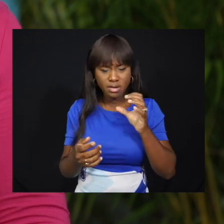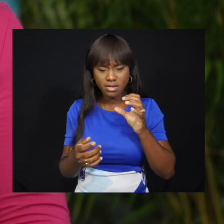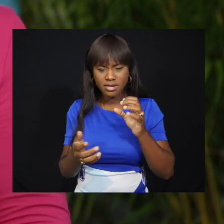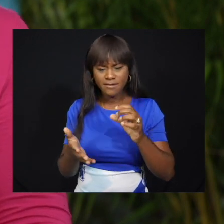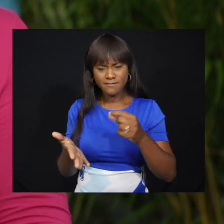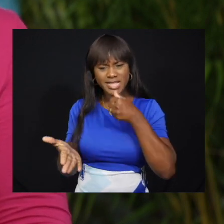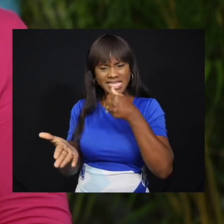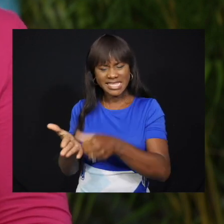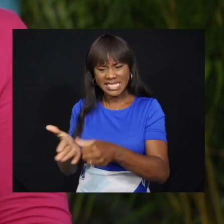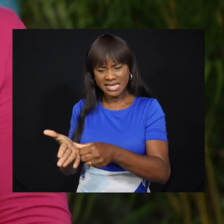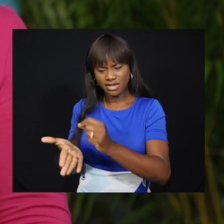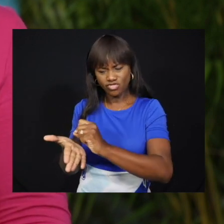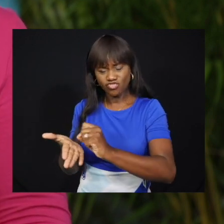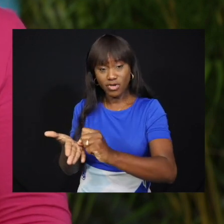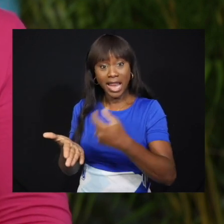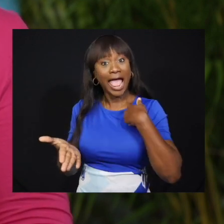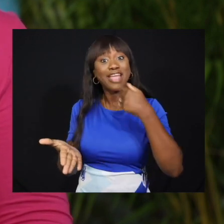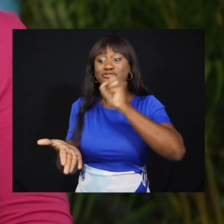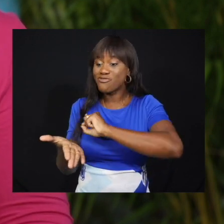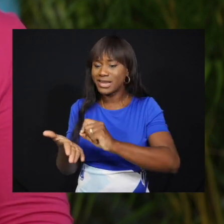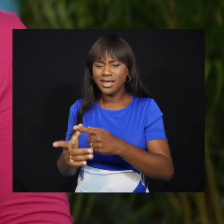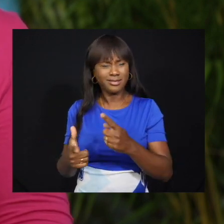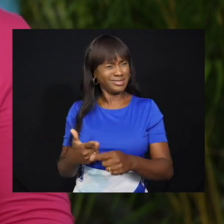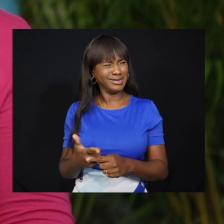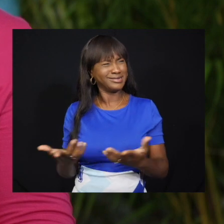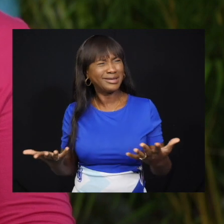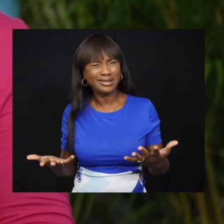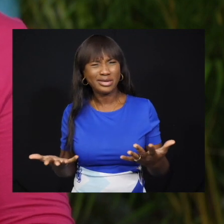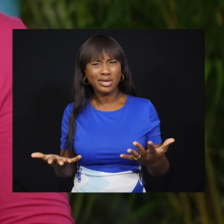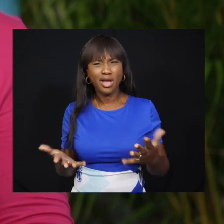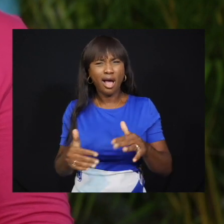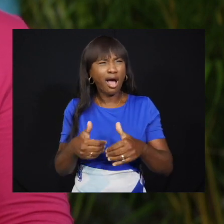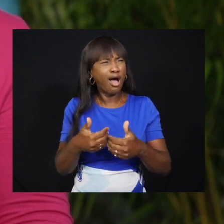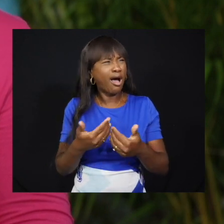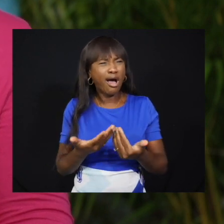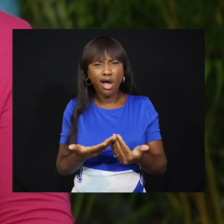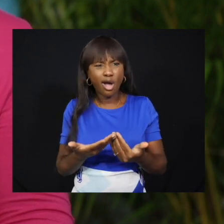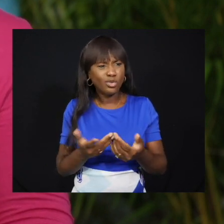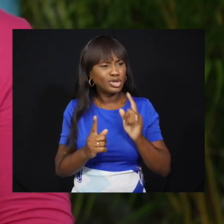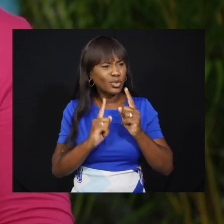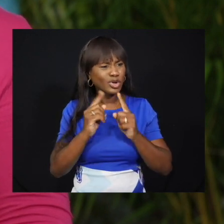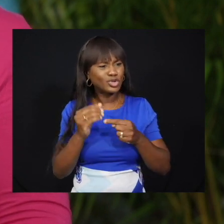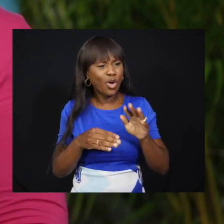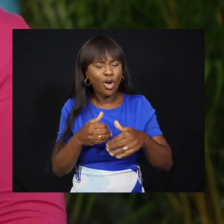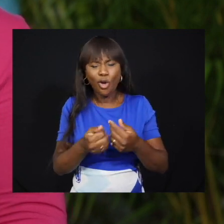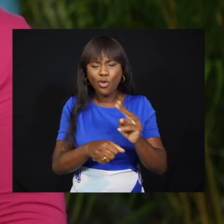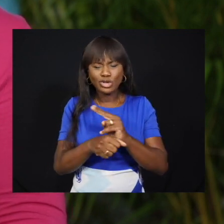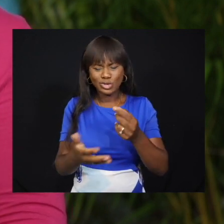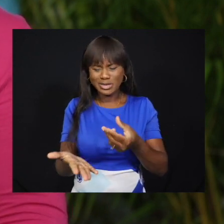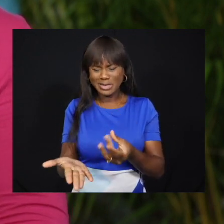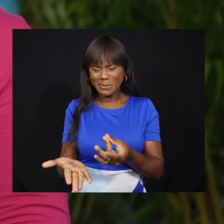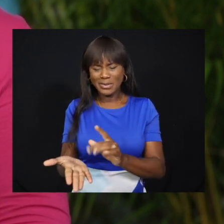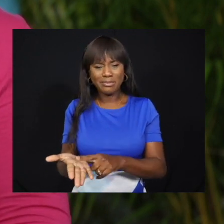I went for a sticky, wrote it out, you know. And then I said, but where you go, how when you're going to speak, you're going to